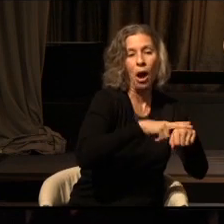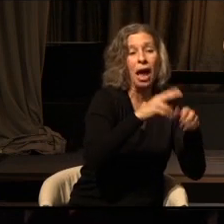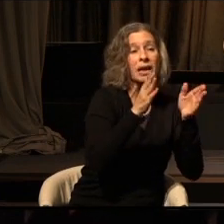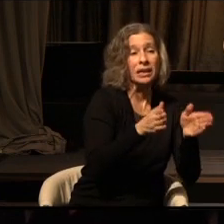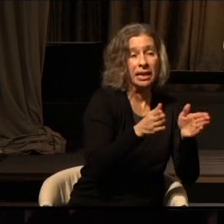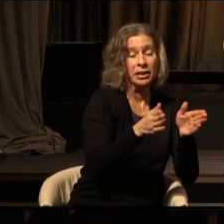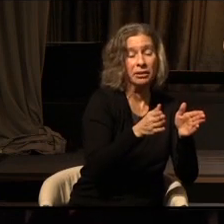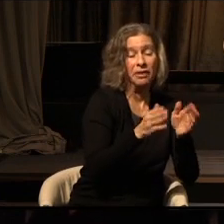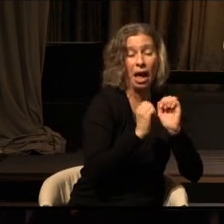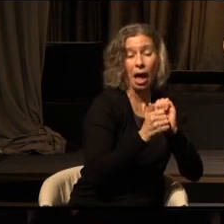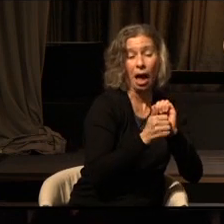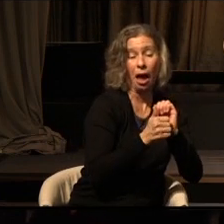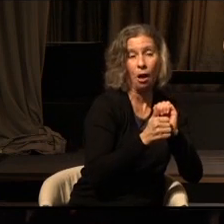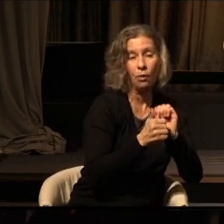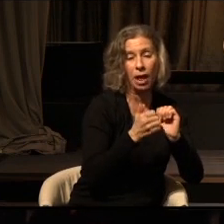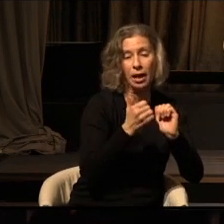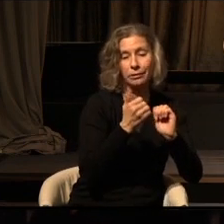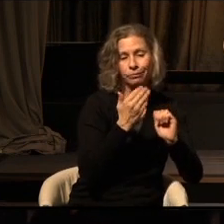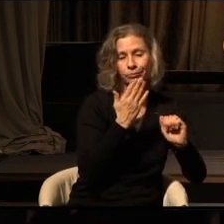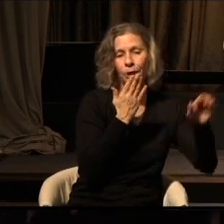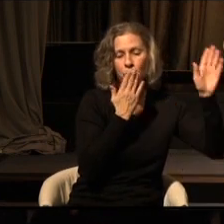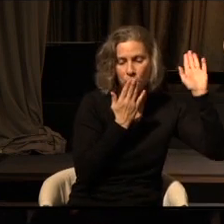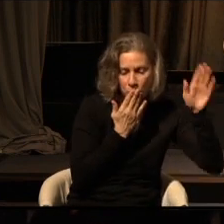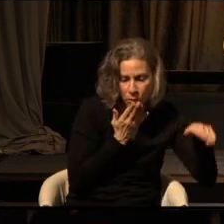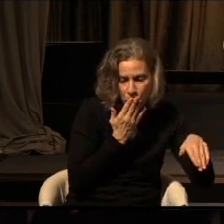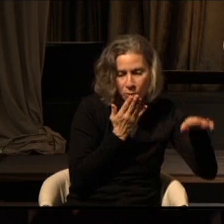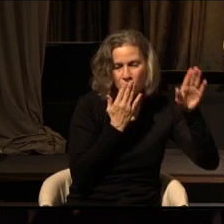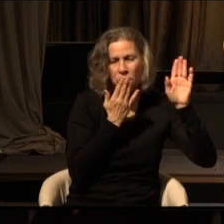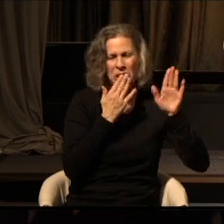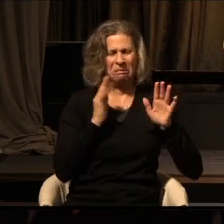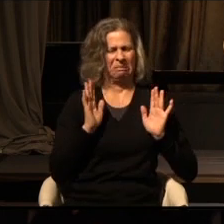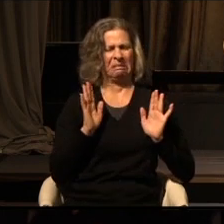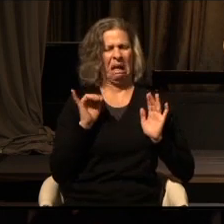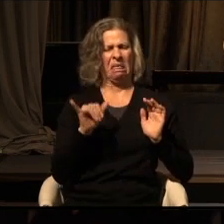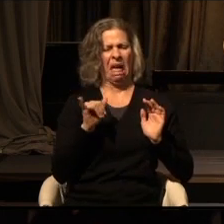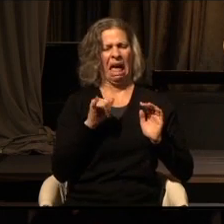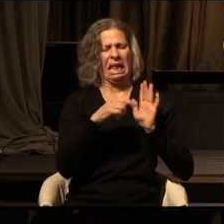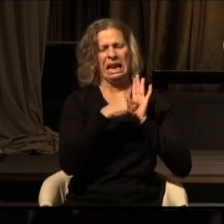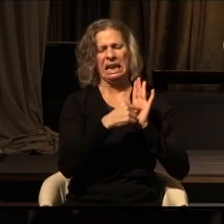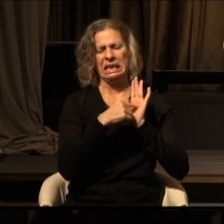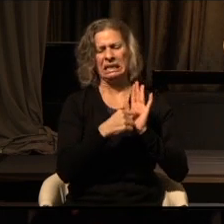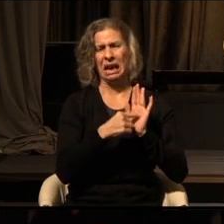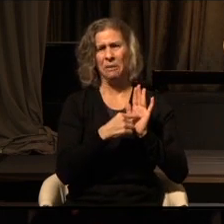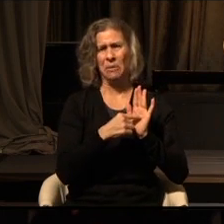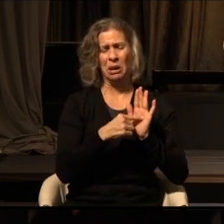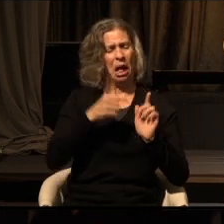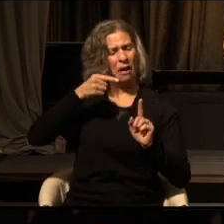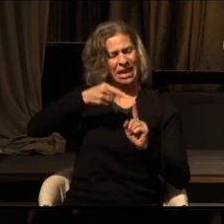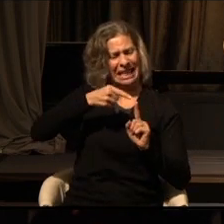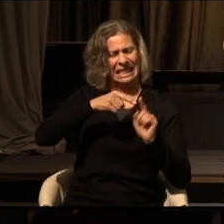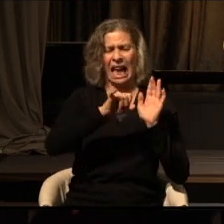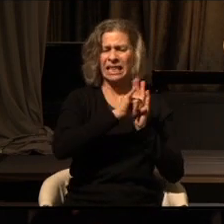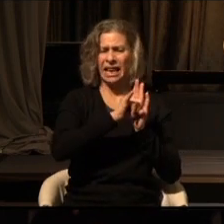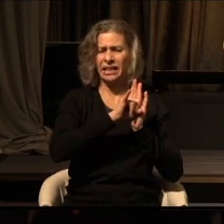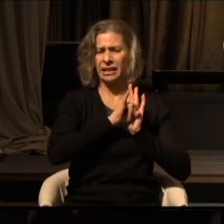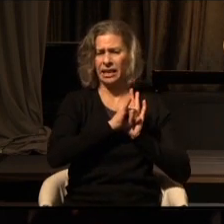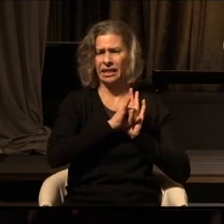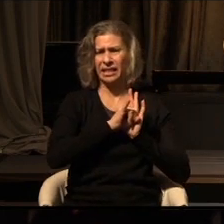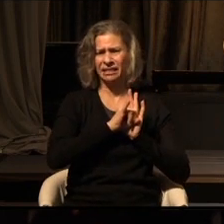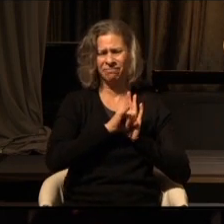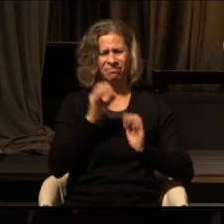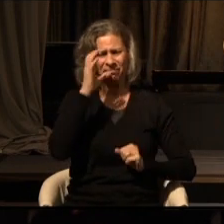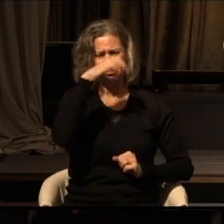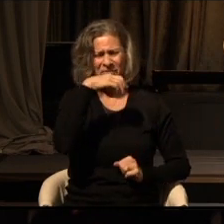and present, have become the most important examples of his cultural self-identity. Funny thing is,